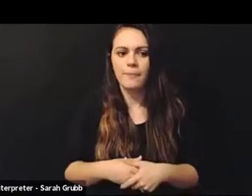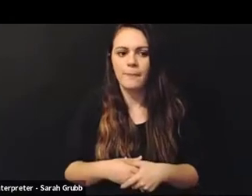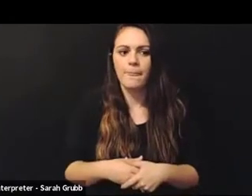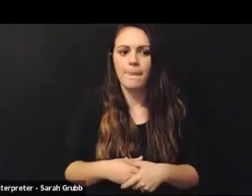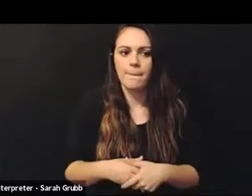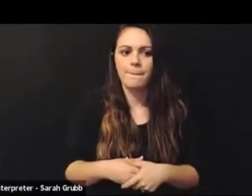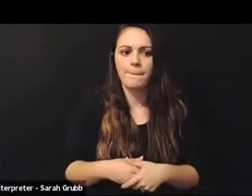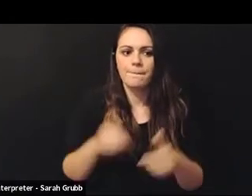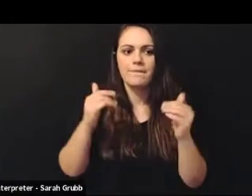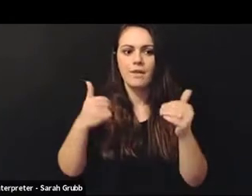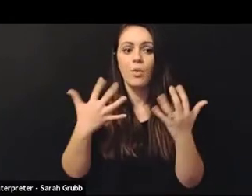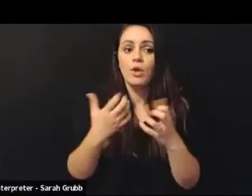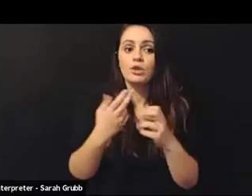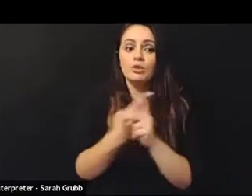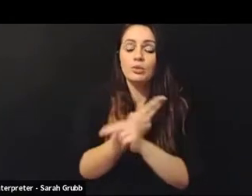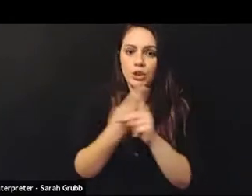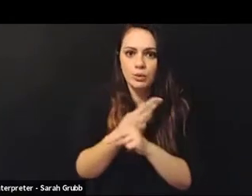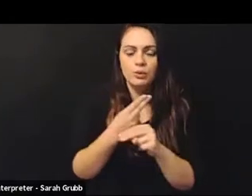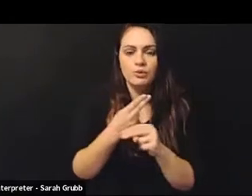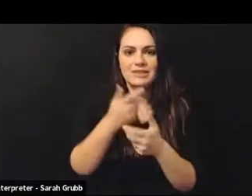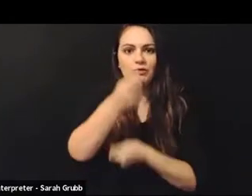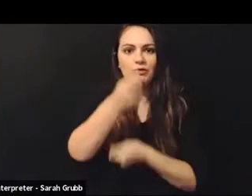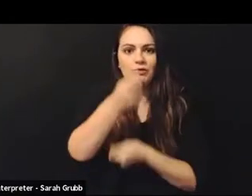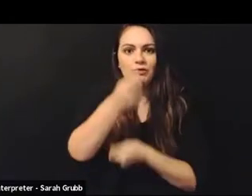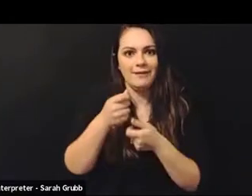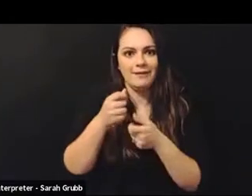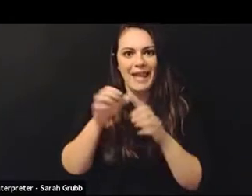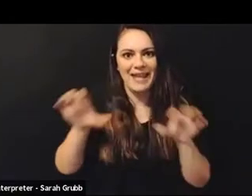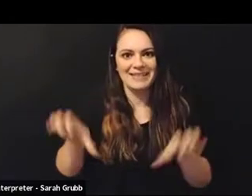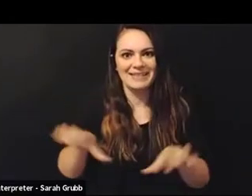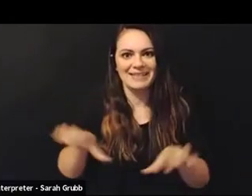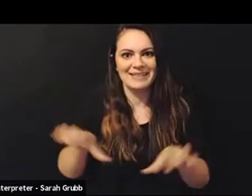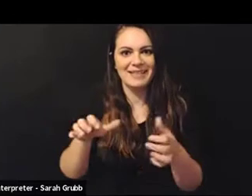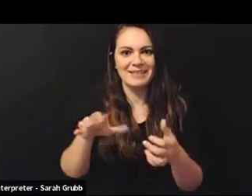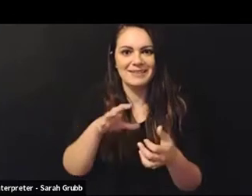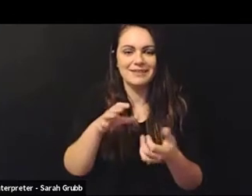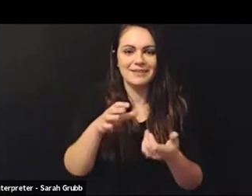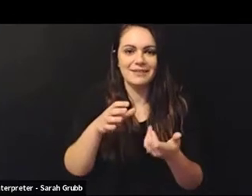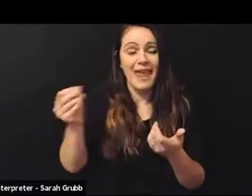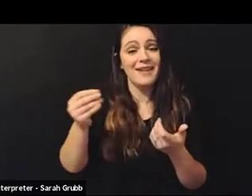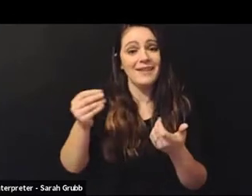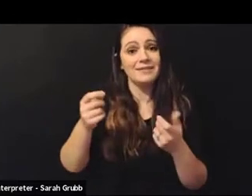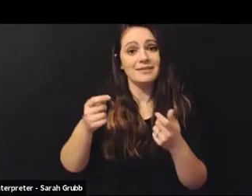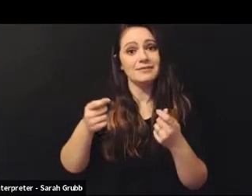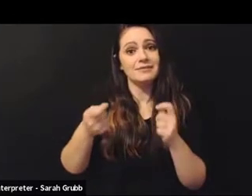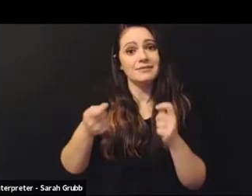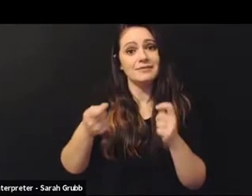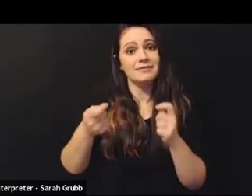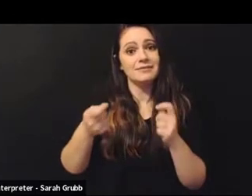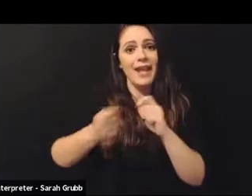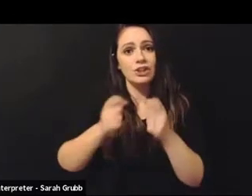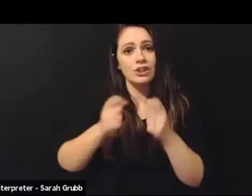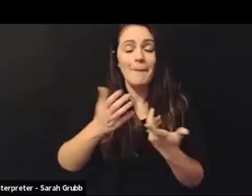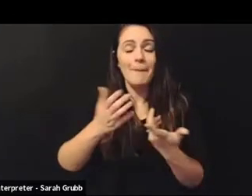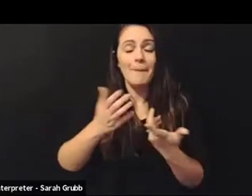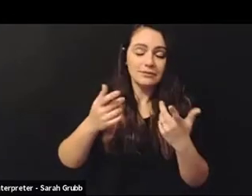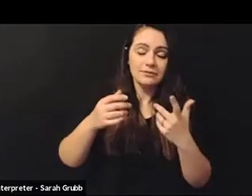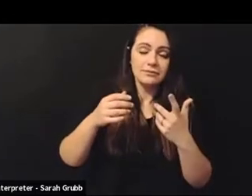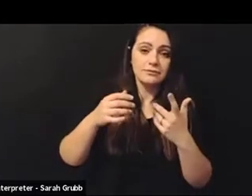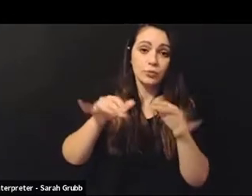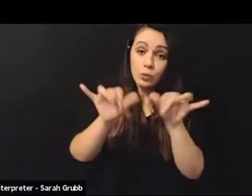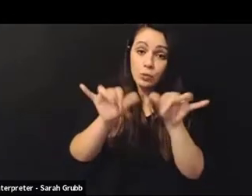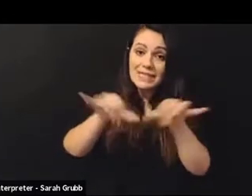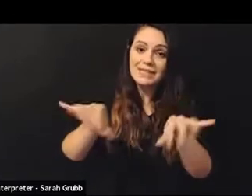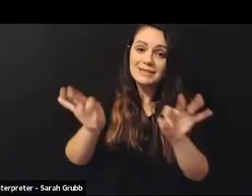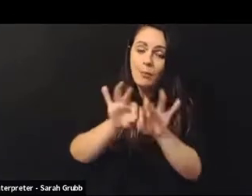and activities, and we want to rotate them because we don't want kids, we all kind of, even though routine is important, we want to